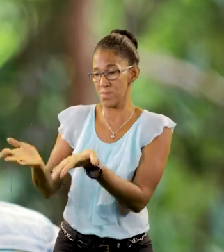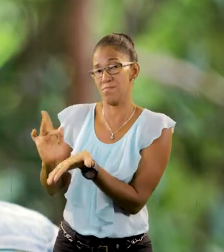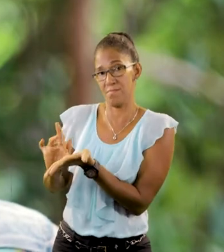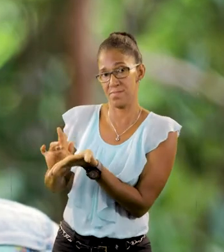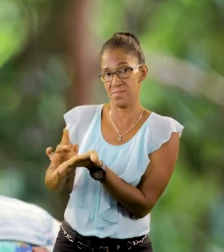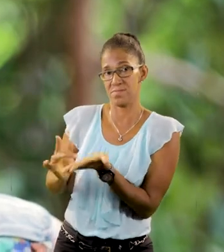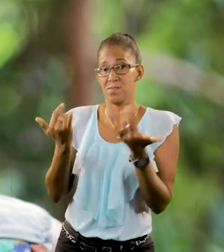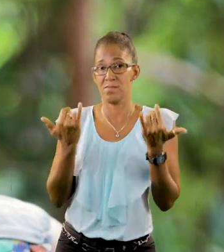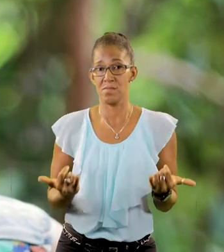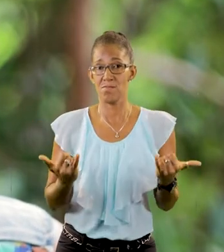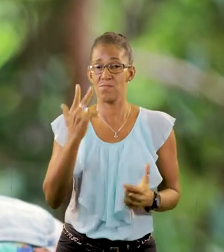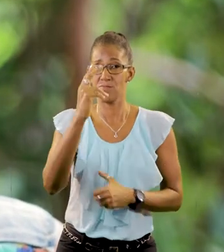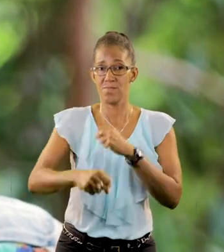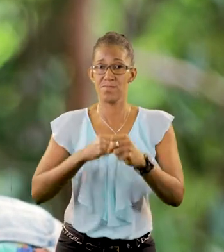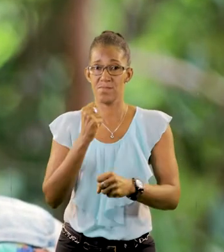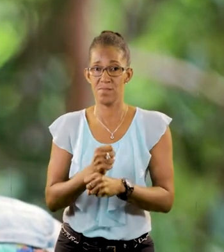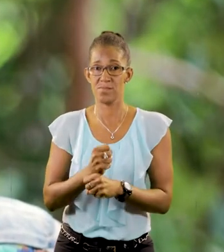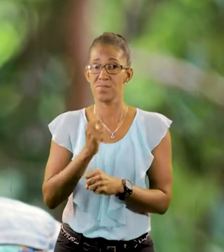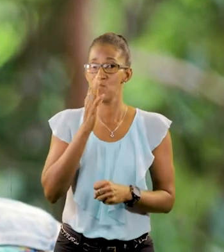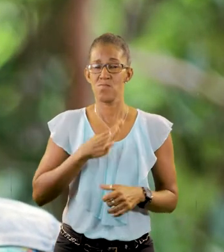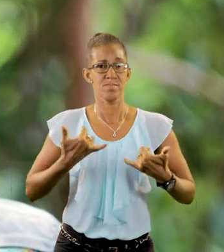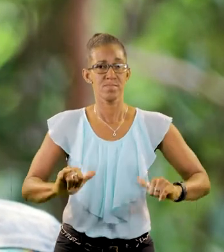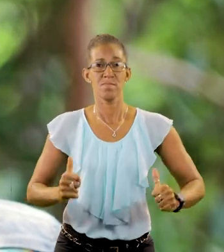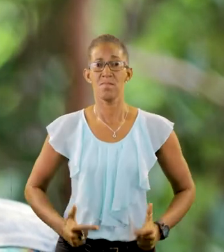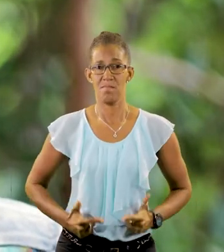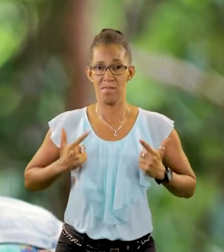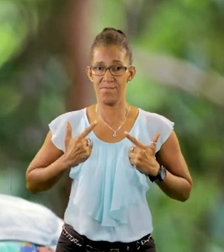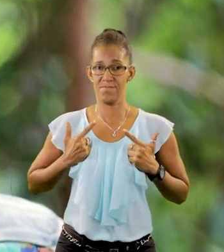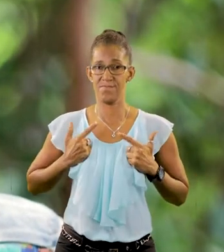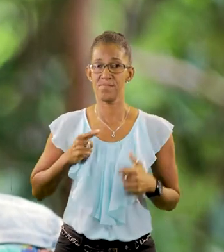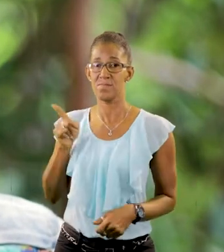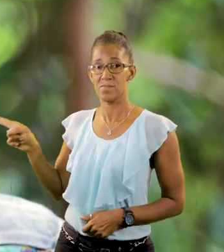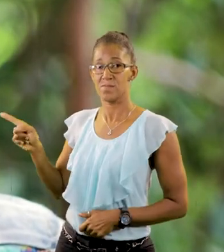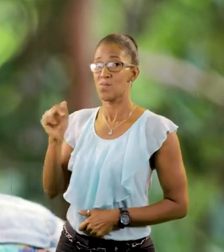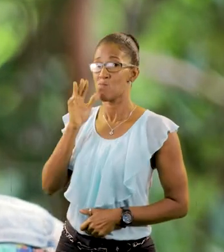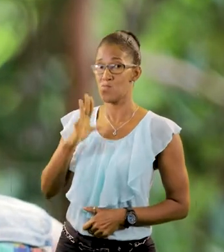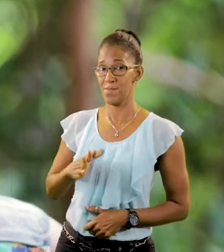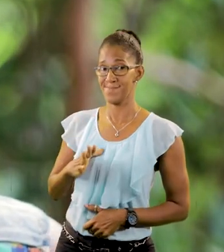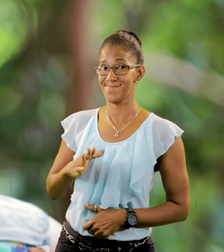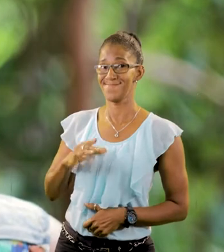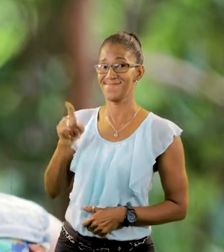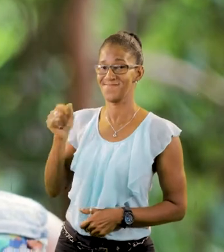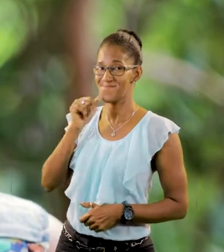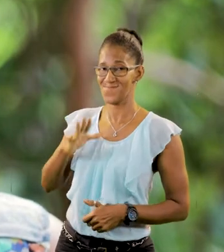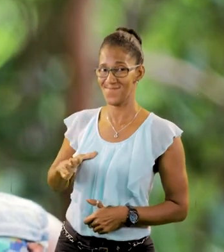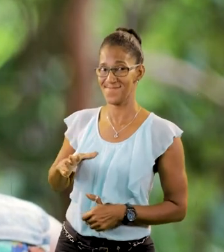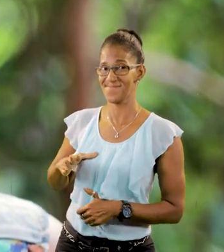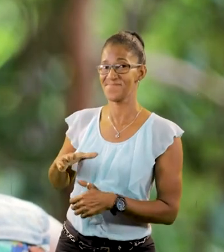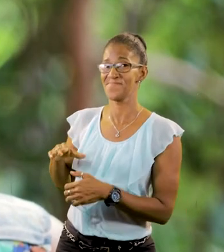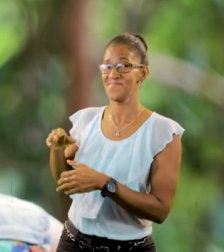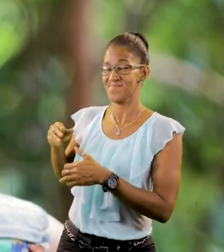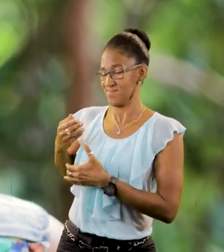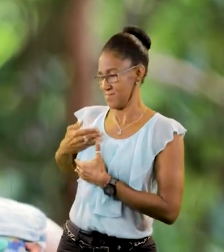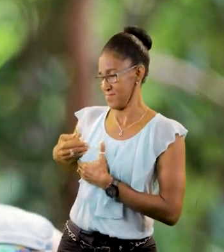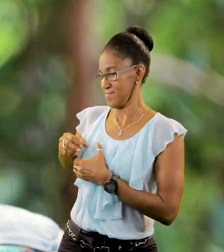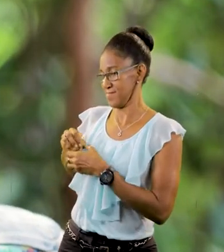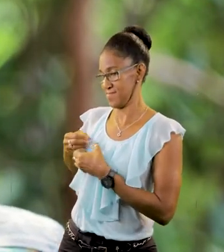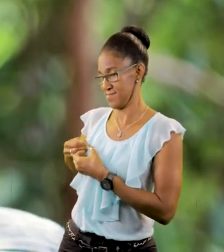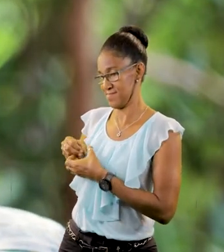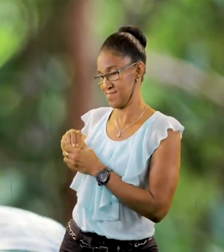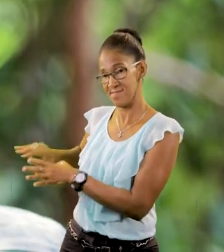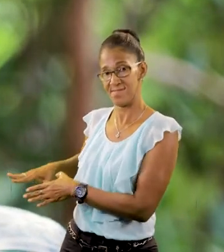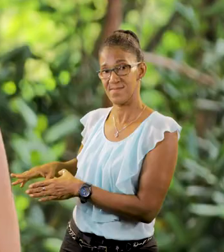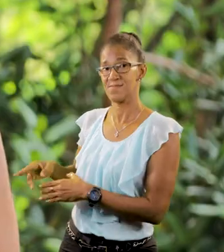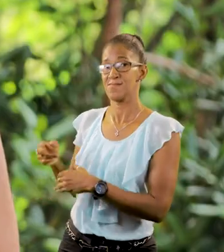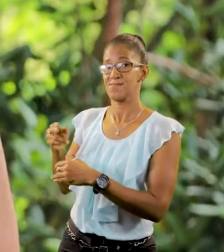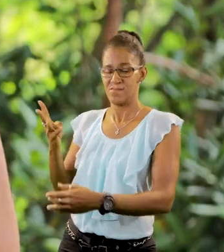2. Again, I didn't waste any time. I started treatment, and 3 years later, I'm still